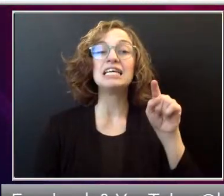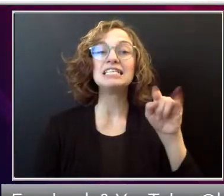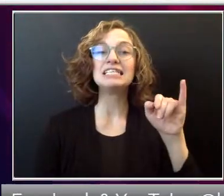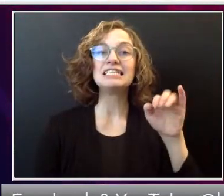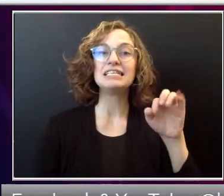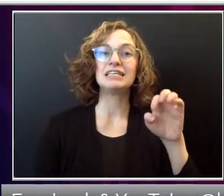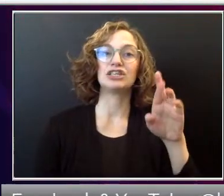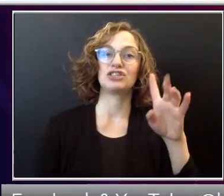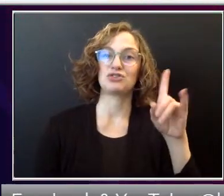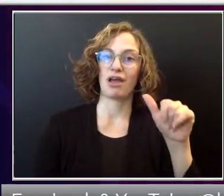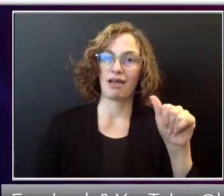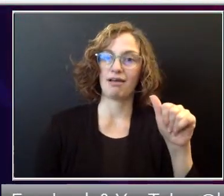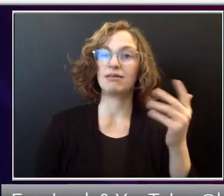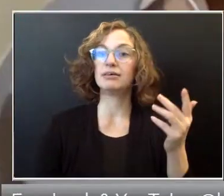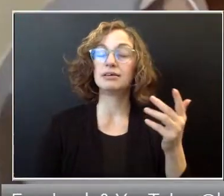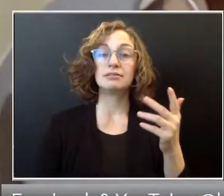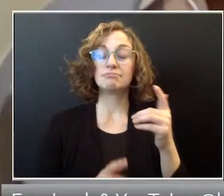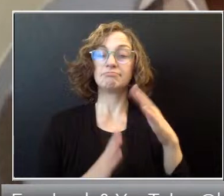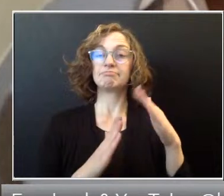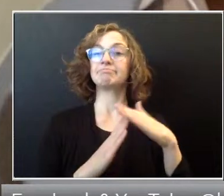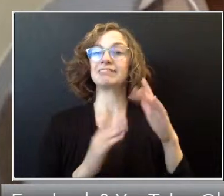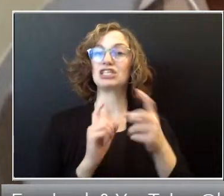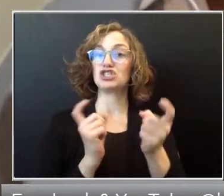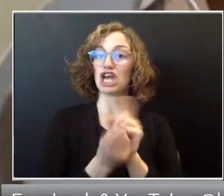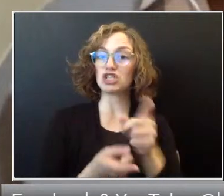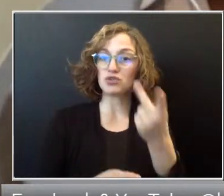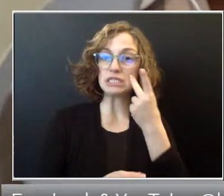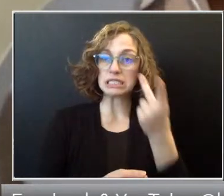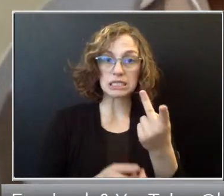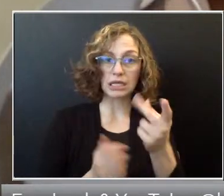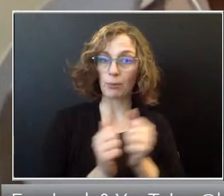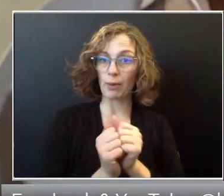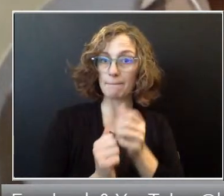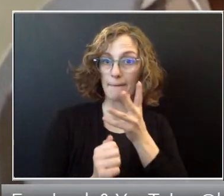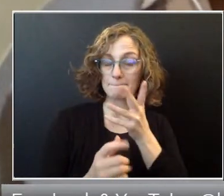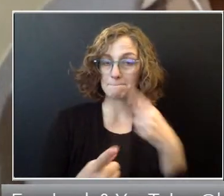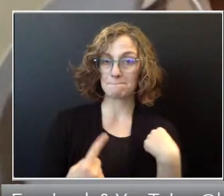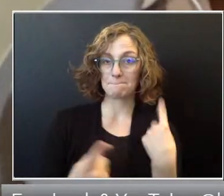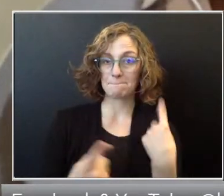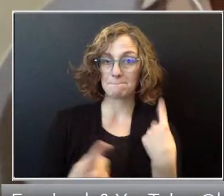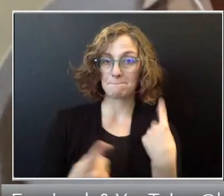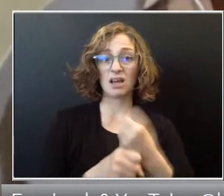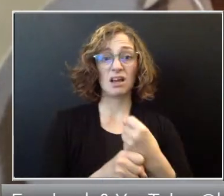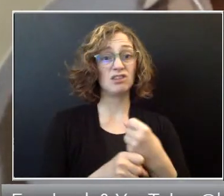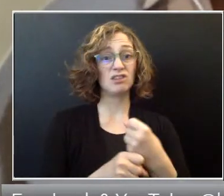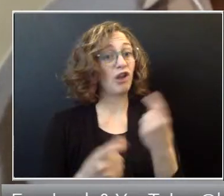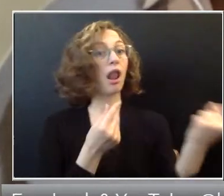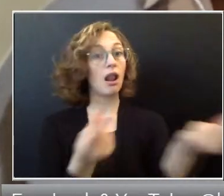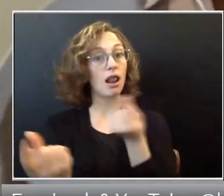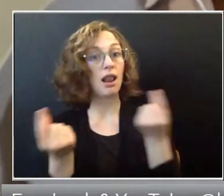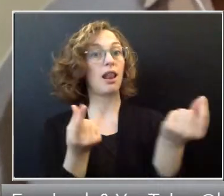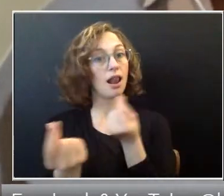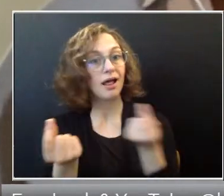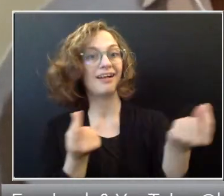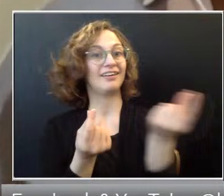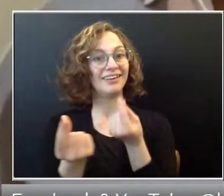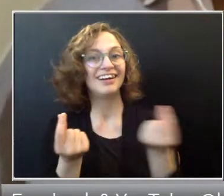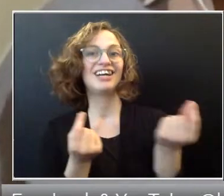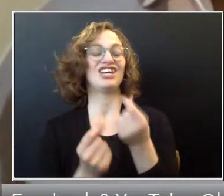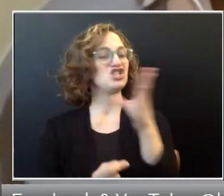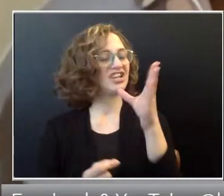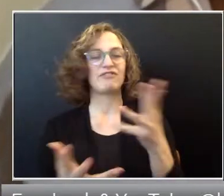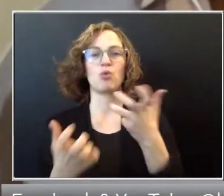your mom over the course of the year? She's all over the place. We never sit down. She wants to go here. She wants to go